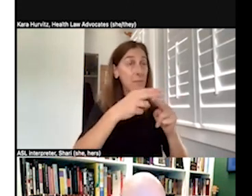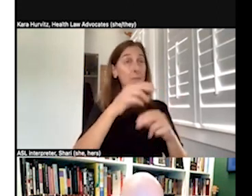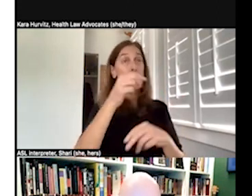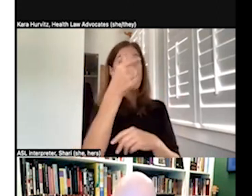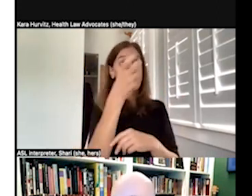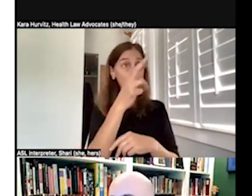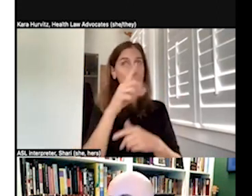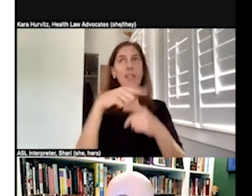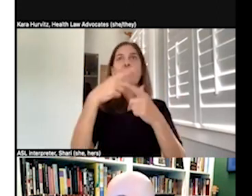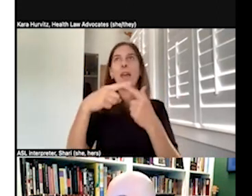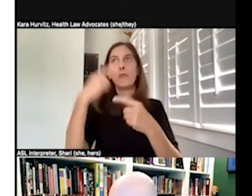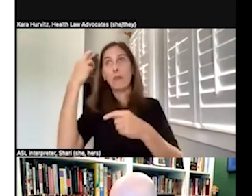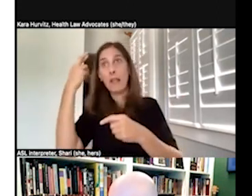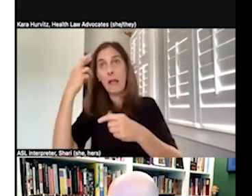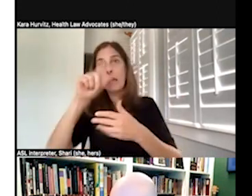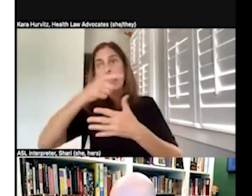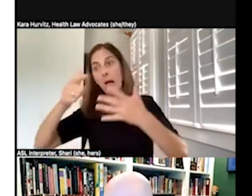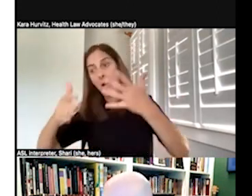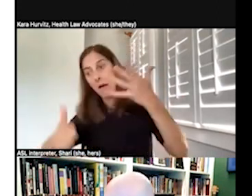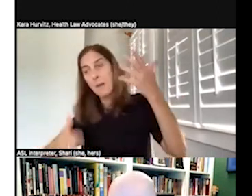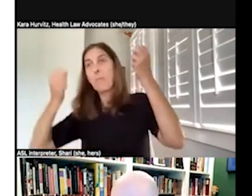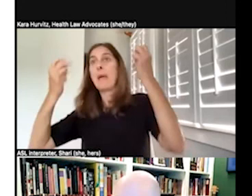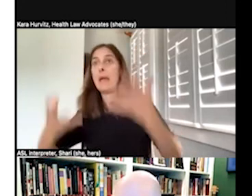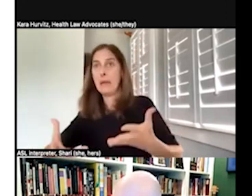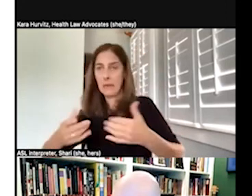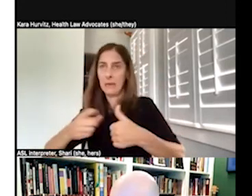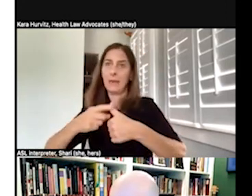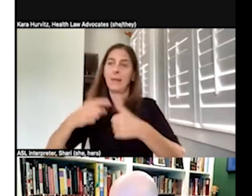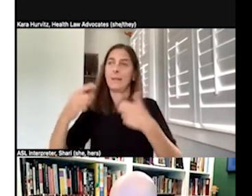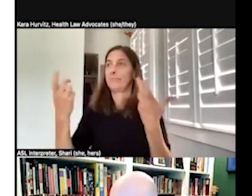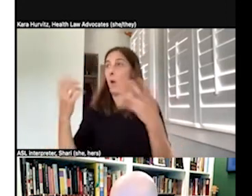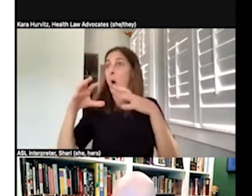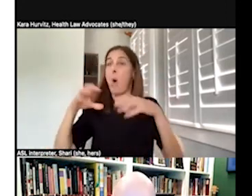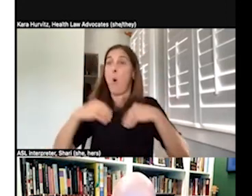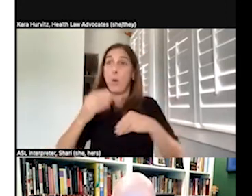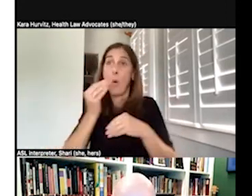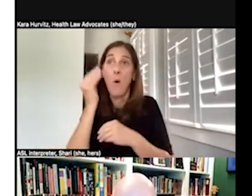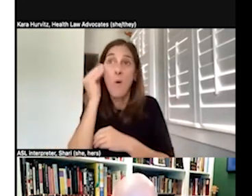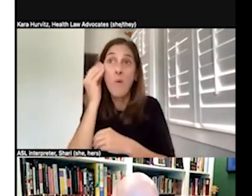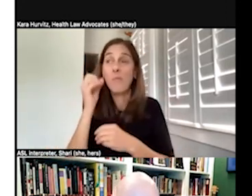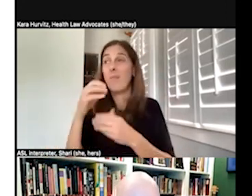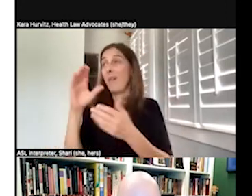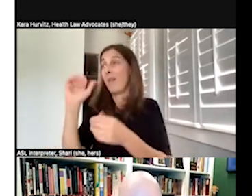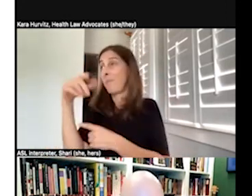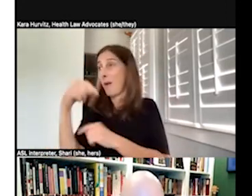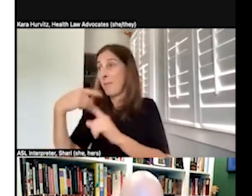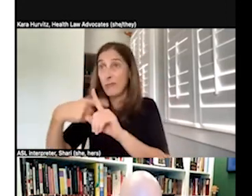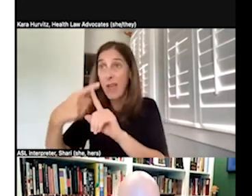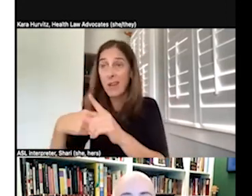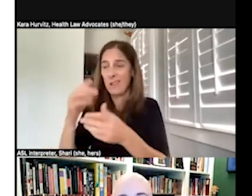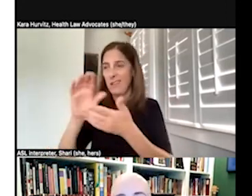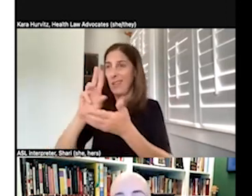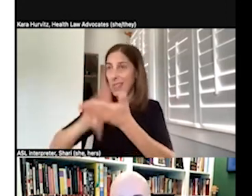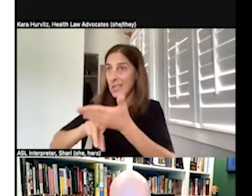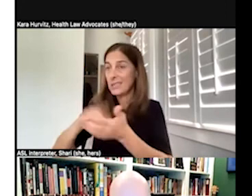those documents, banks, wills, medical directives, mortgages and deeds, student loans, etc.